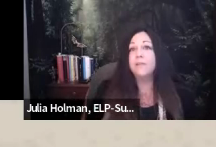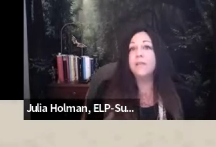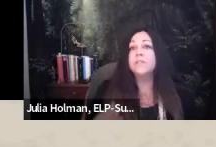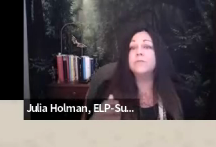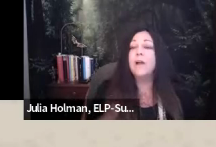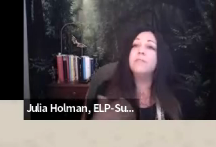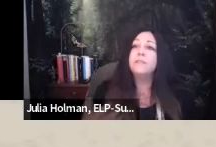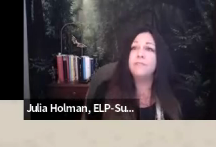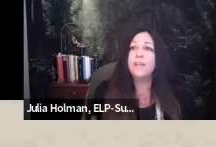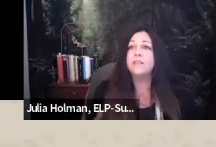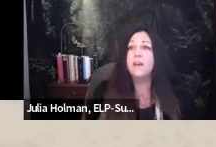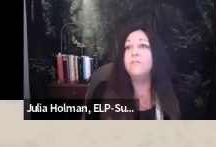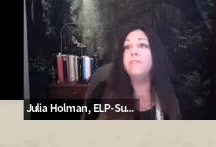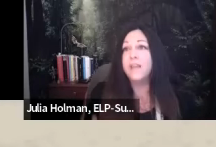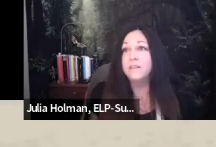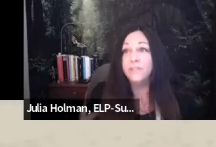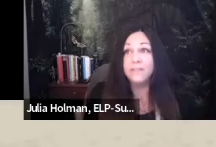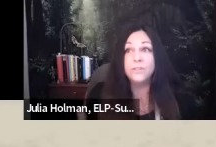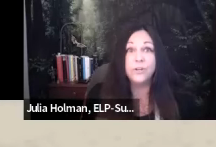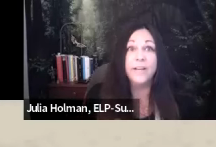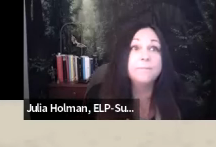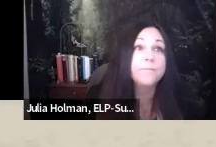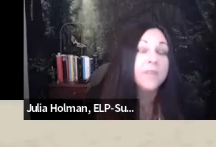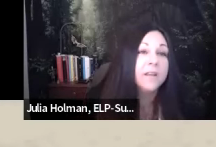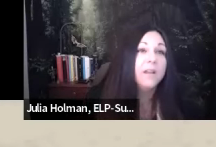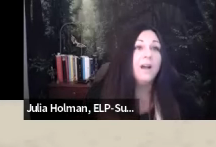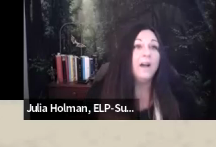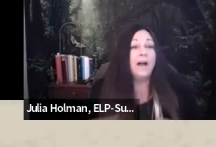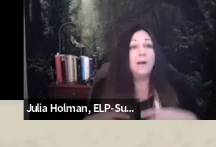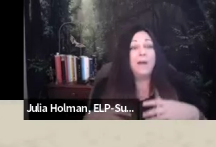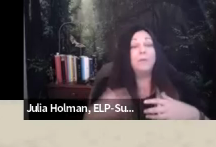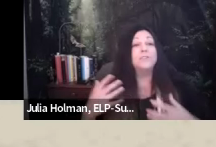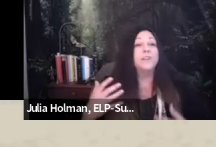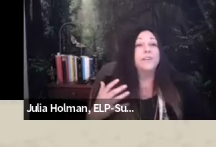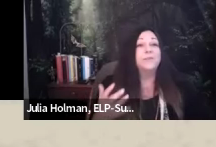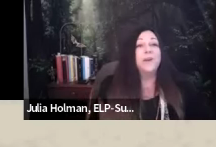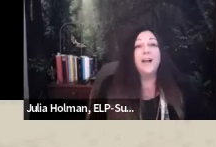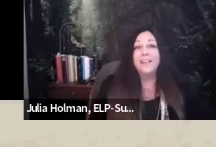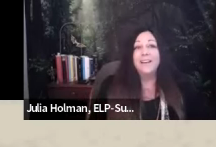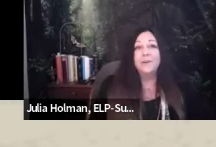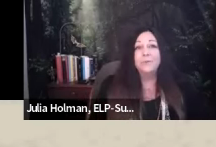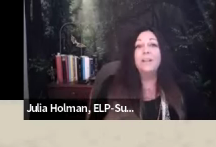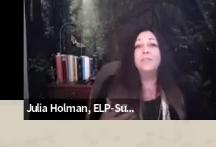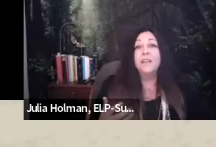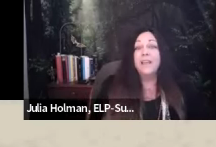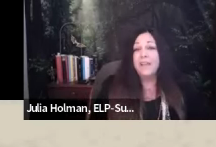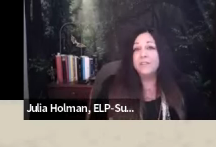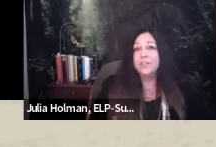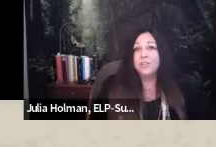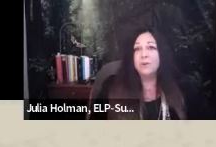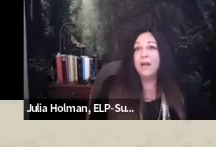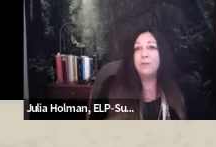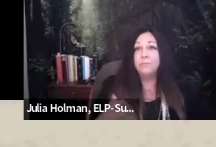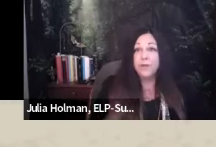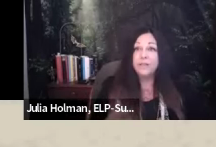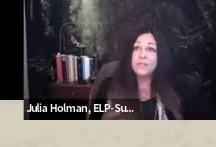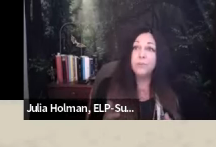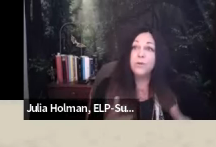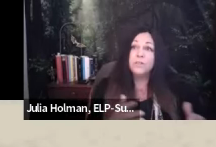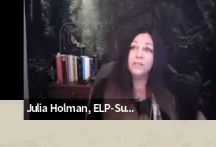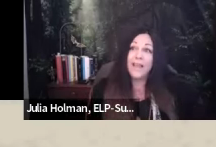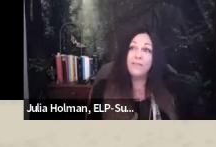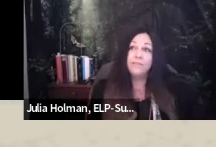support families through every phase of the end-of-life journey. I'm also going to highlight a relevant case to show how we